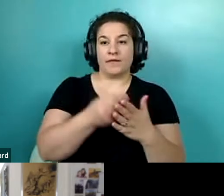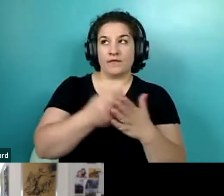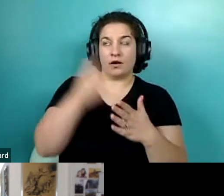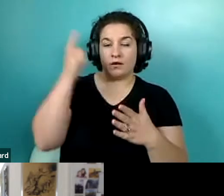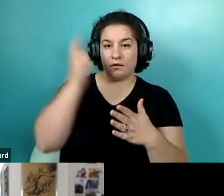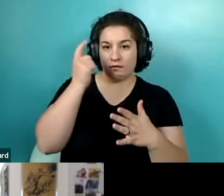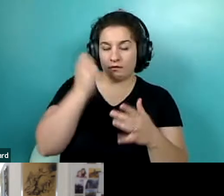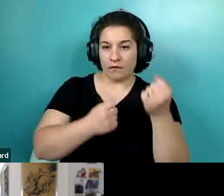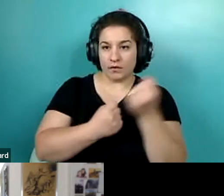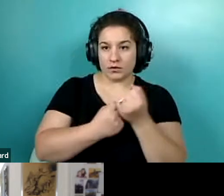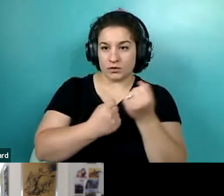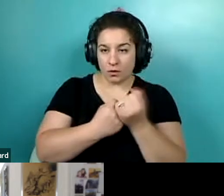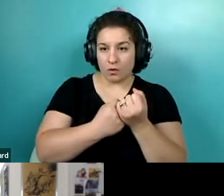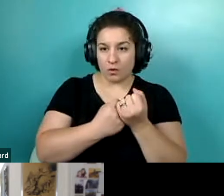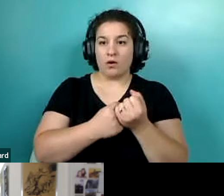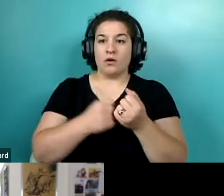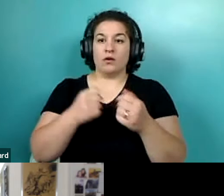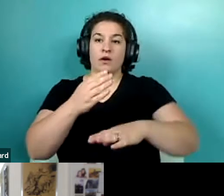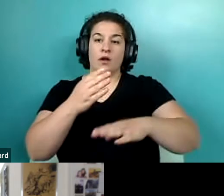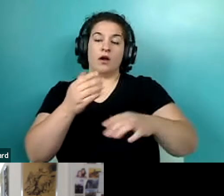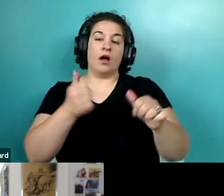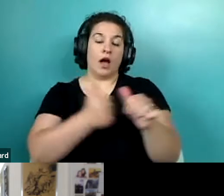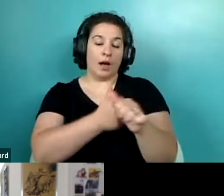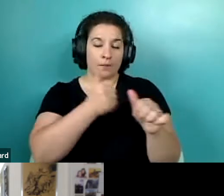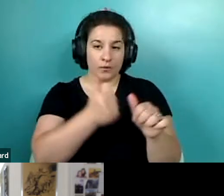our facilities and make them more accessible to the public.